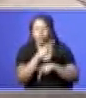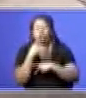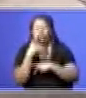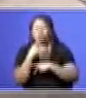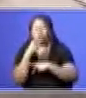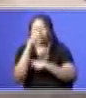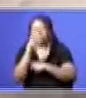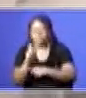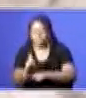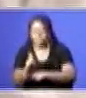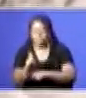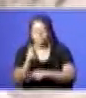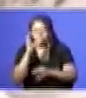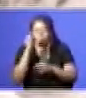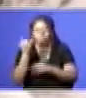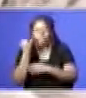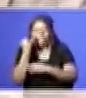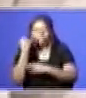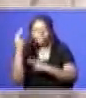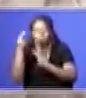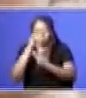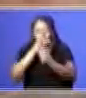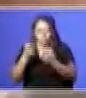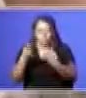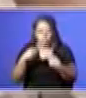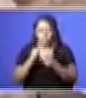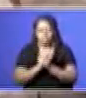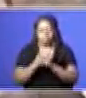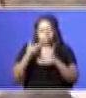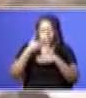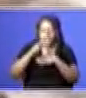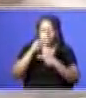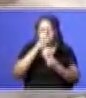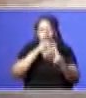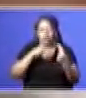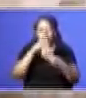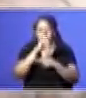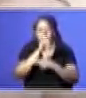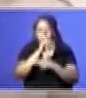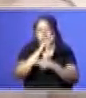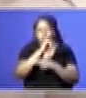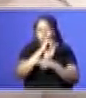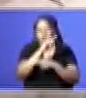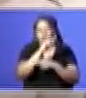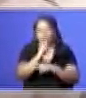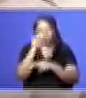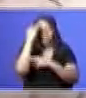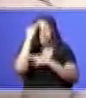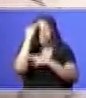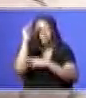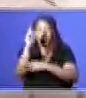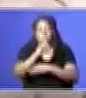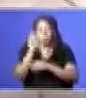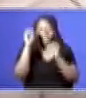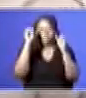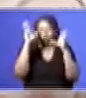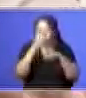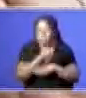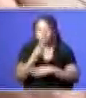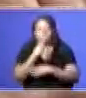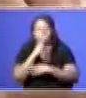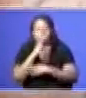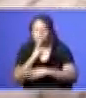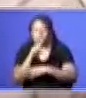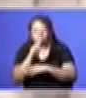big hurricane. After Hurricane Dorian, we didn't know where the emergency supplies were.